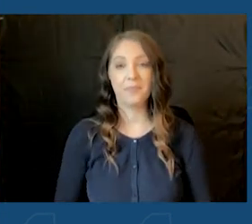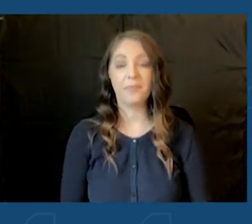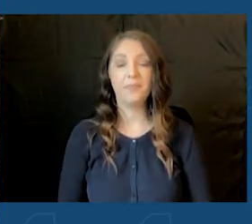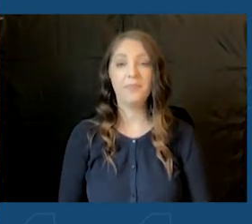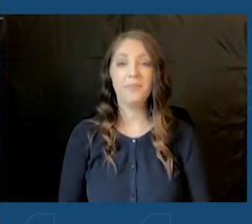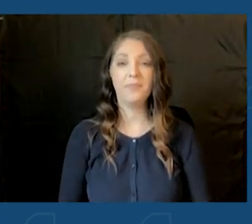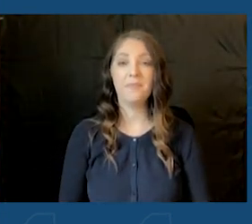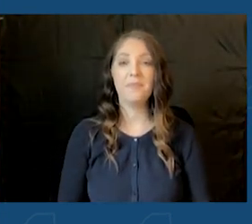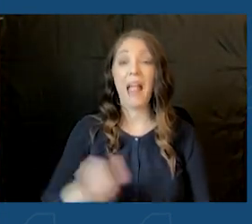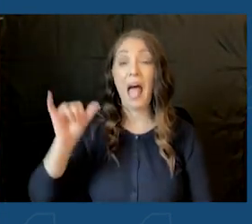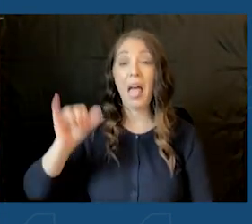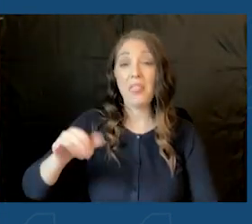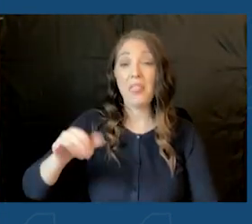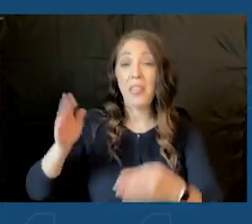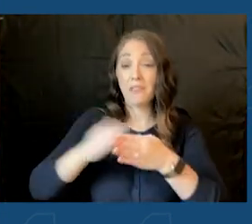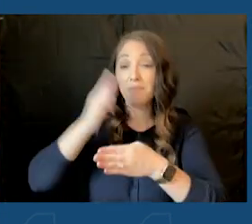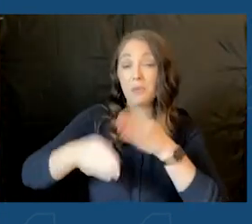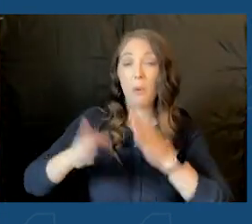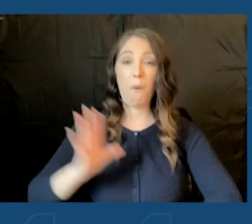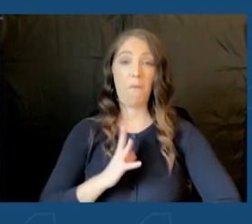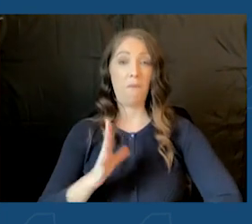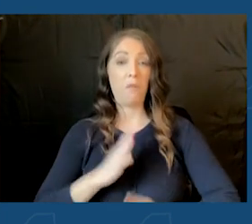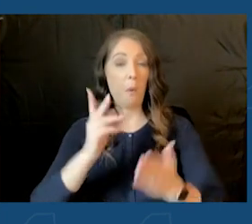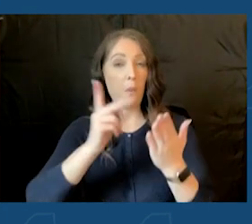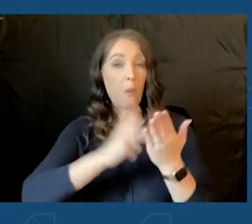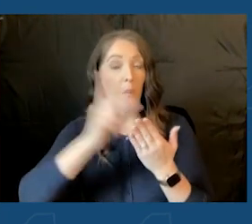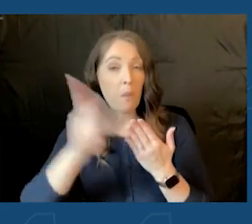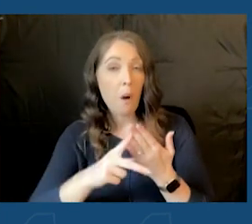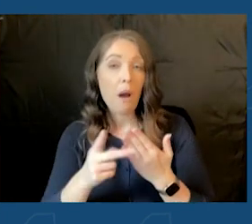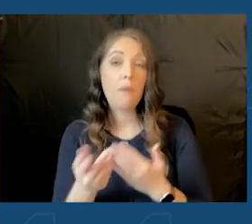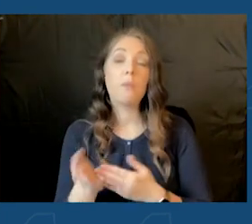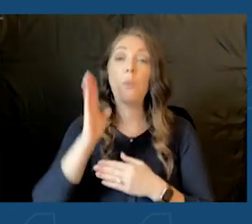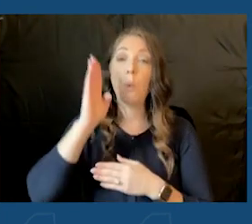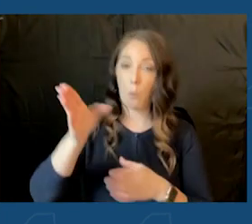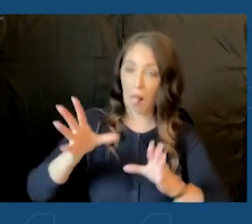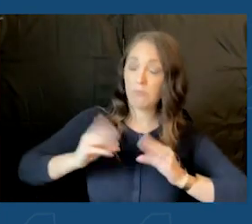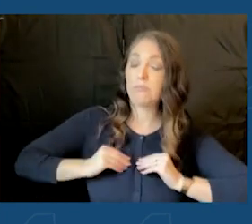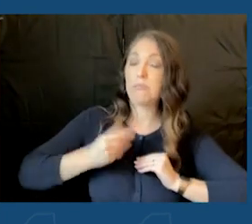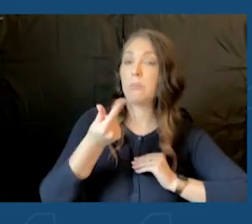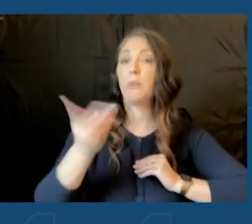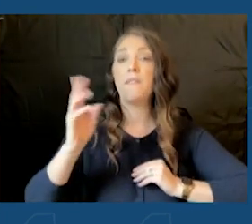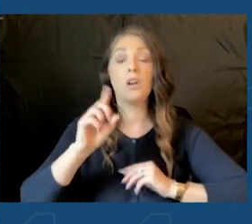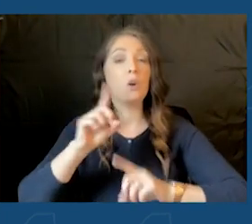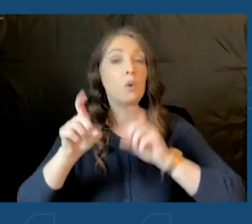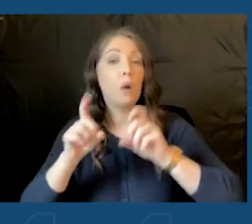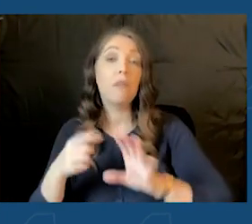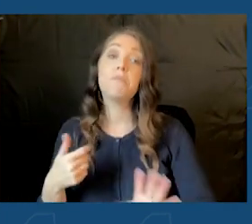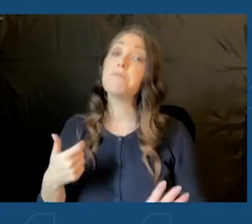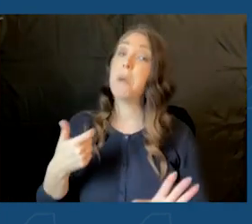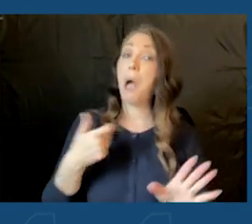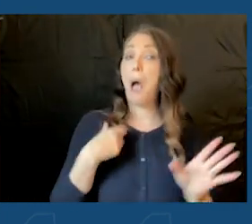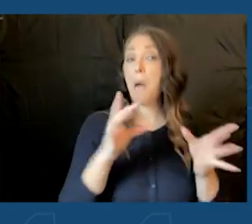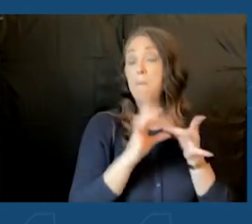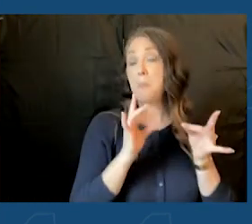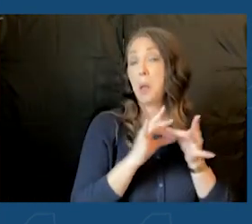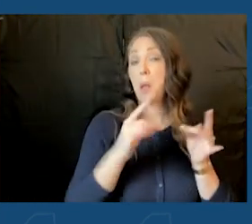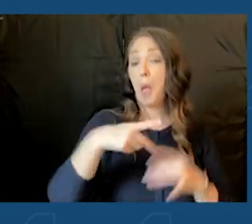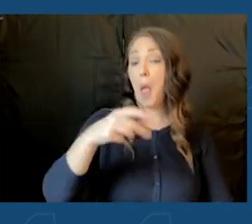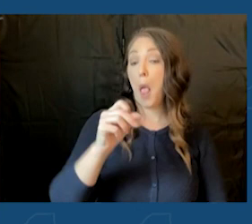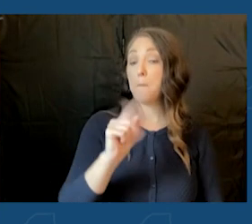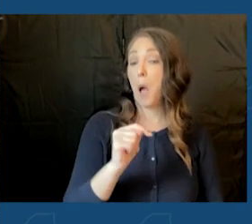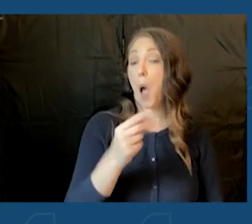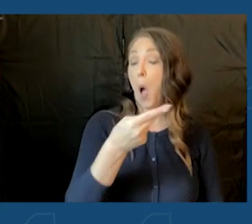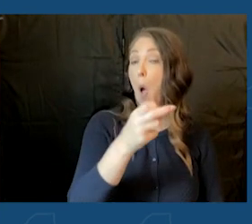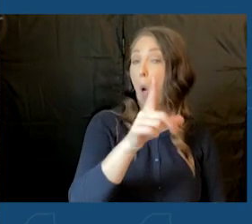That concludes the formal program. We'll be able to take a few questions. I did reference potholes at the outset. I also just want to say in about a week I'll be